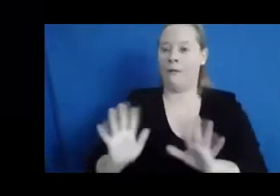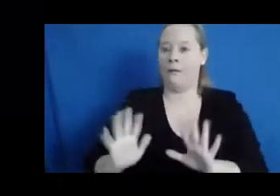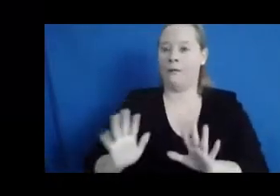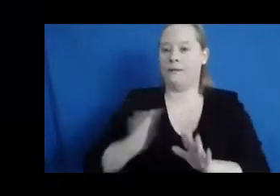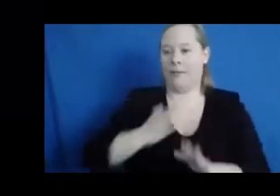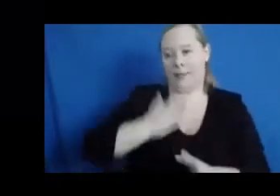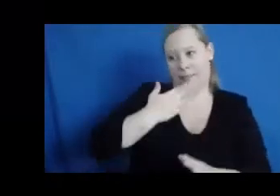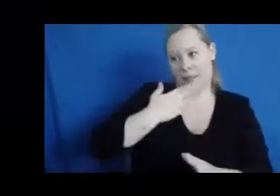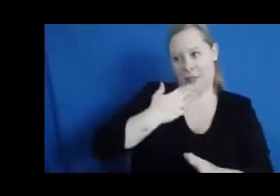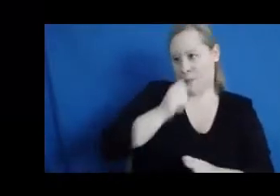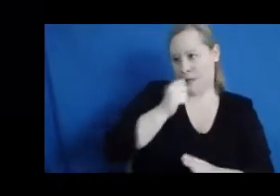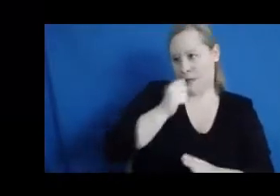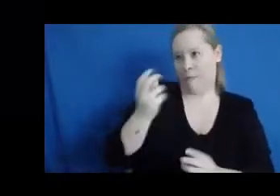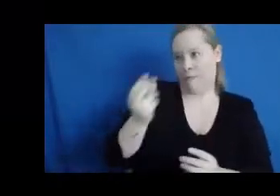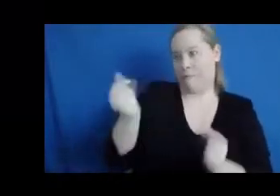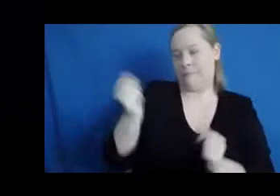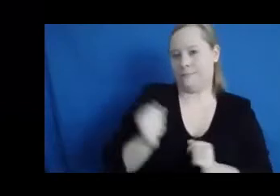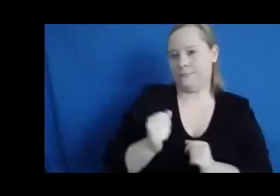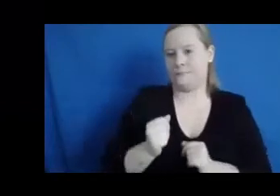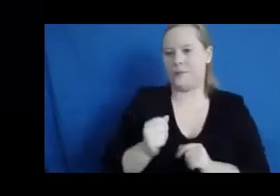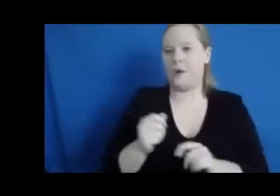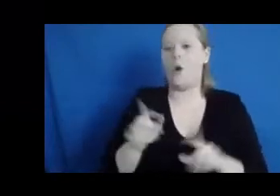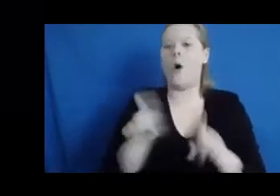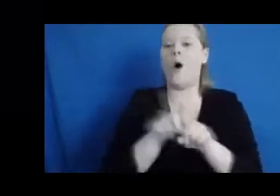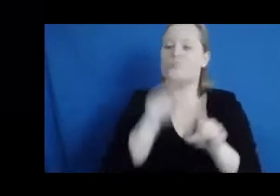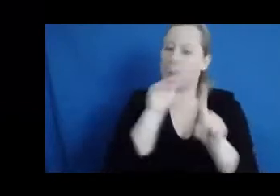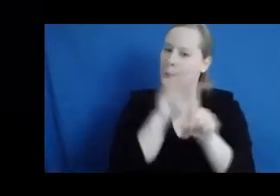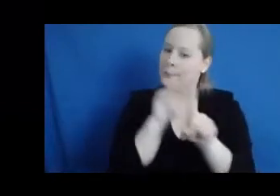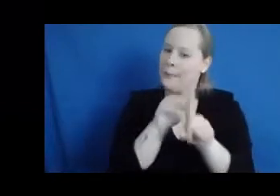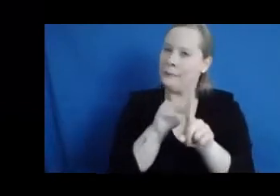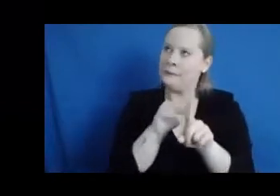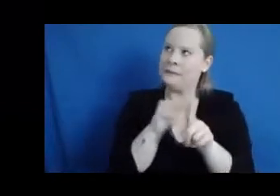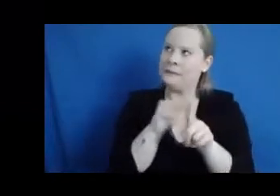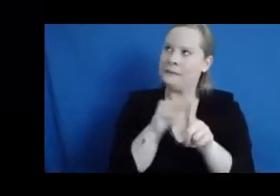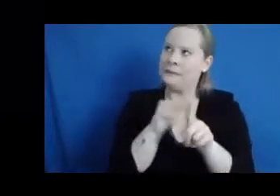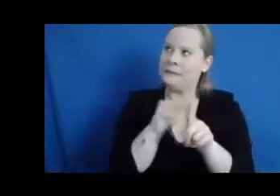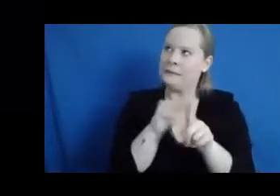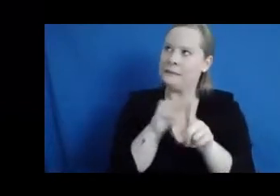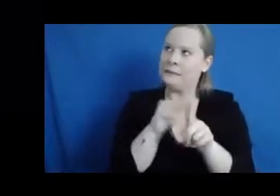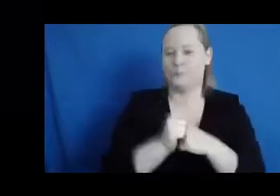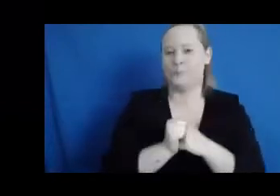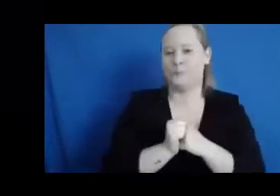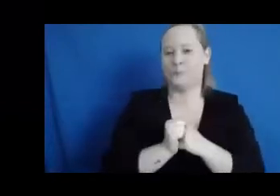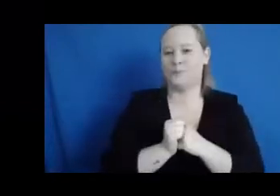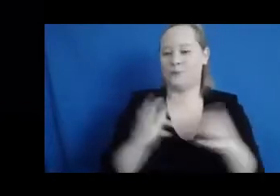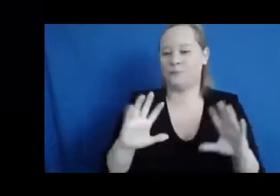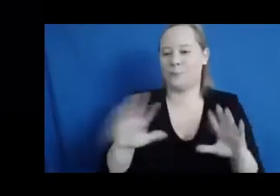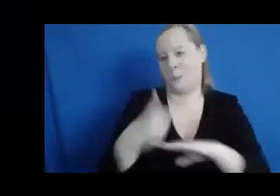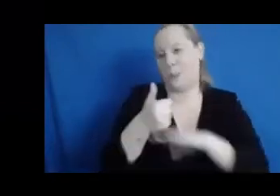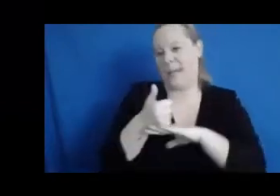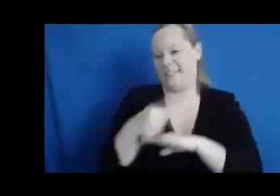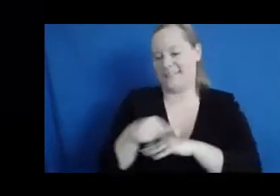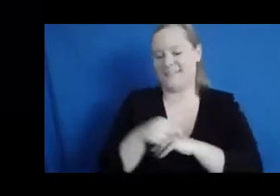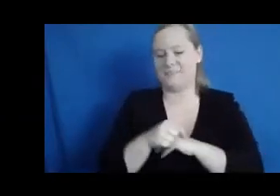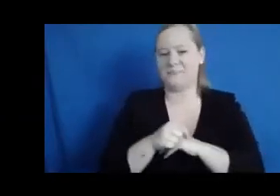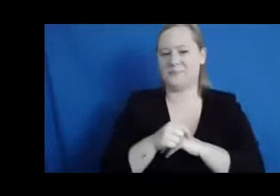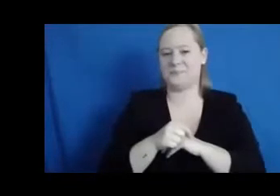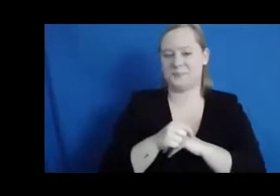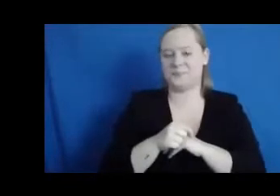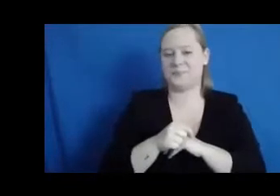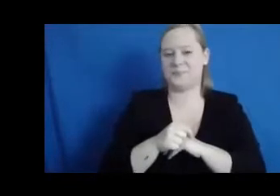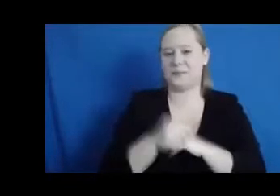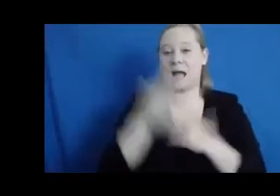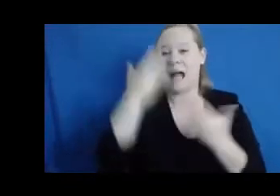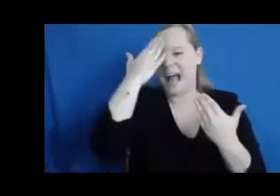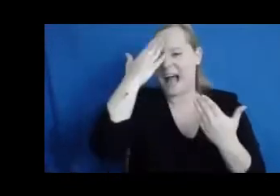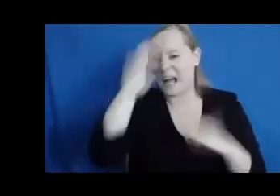And the persistent reminders have been very helpful. So thank you for getting this together. I don't know if anybody